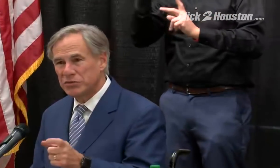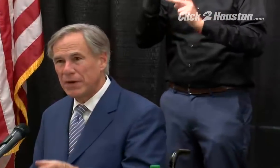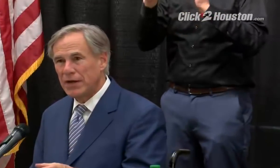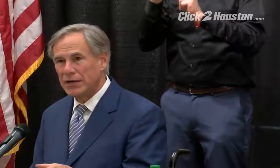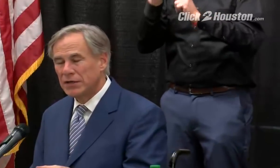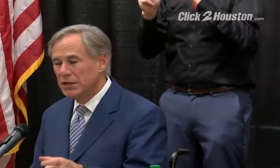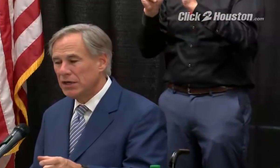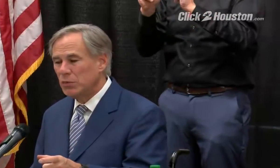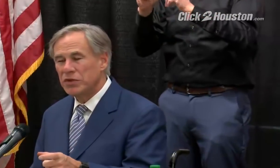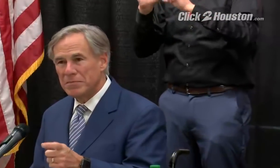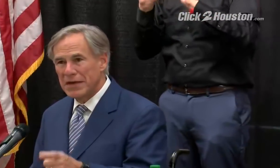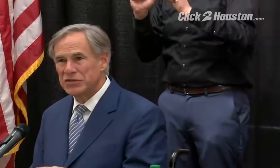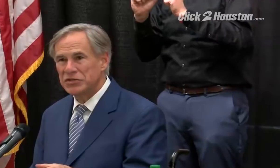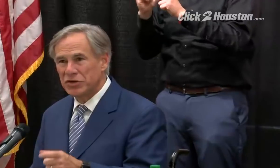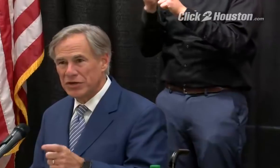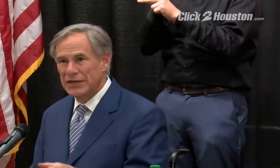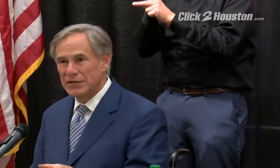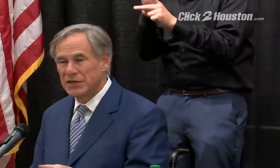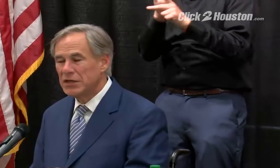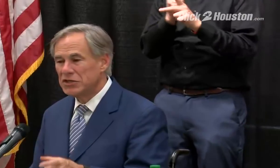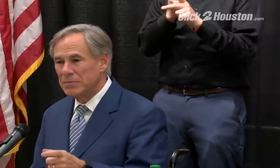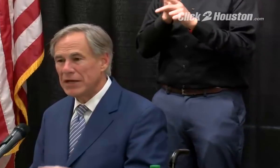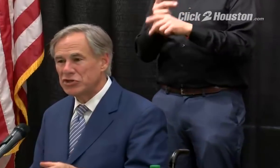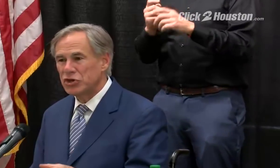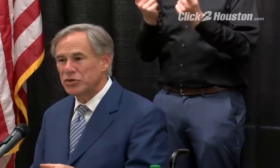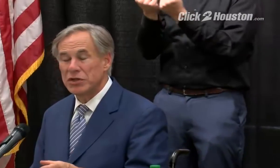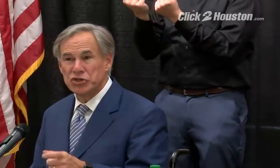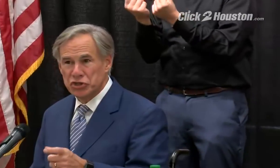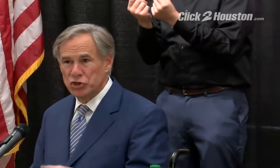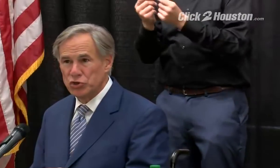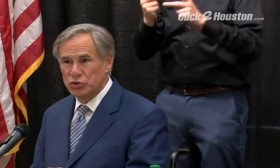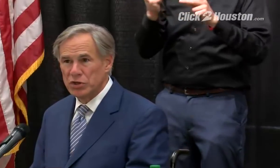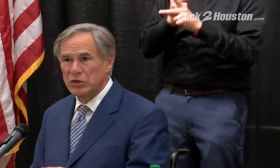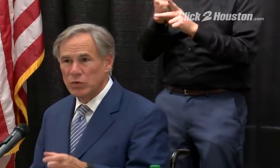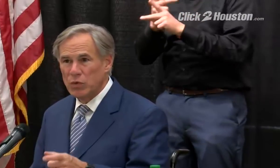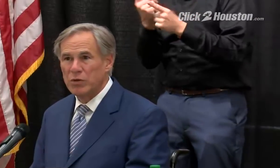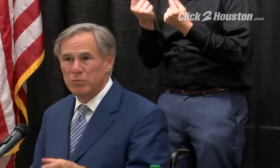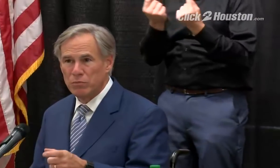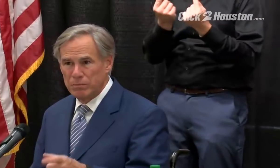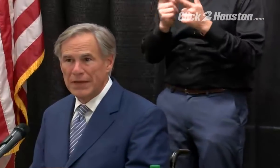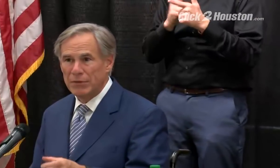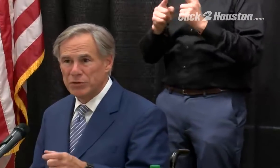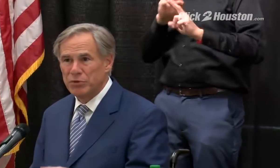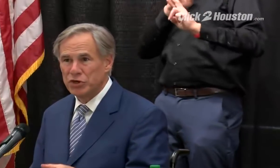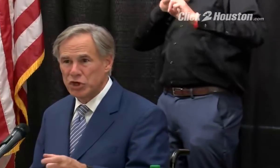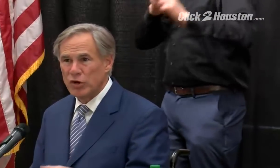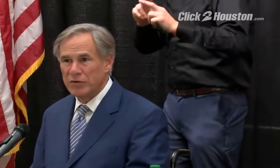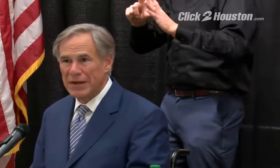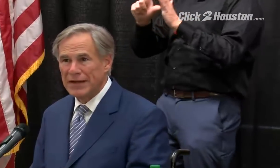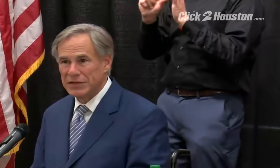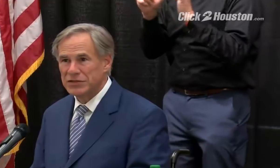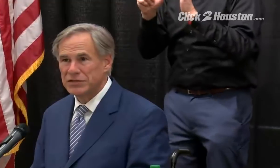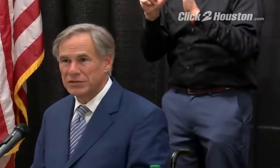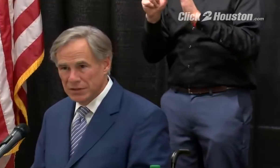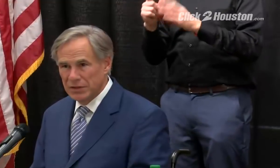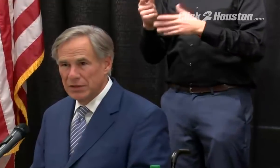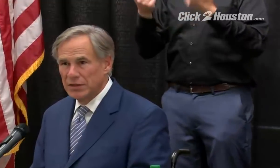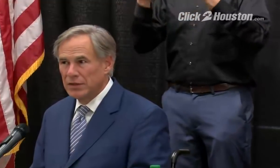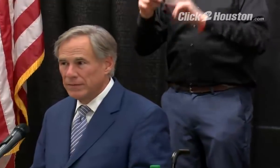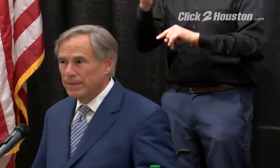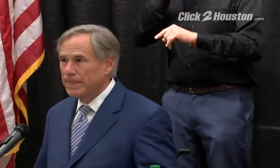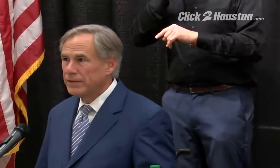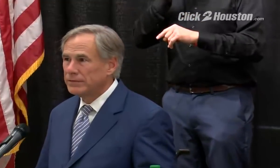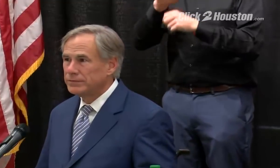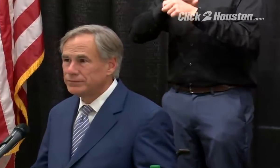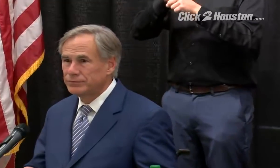quickly respond with the medicines that are needed to make sure that soon we will be able to put COVID behind us. Two